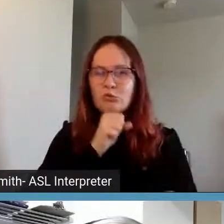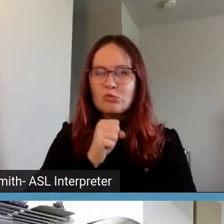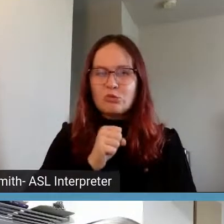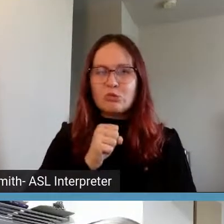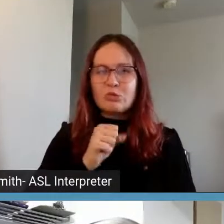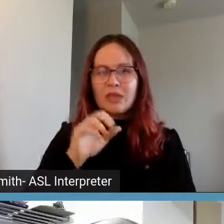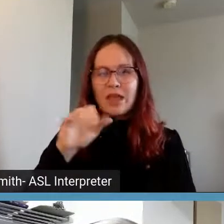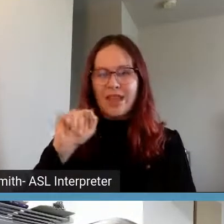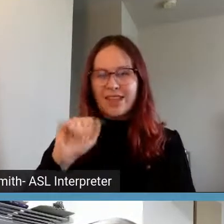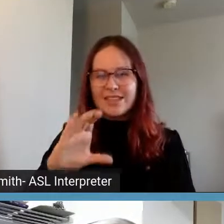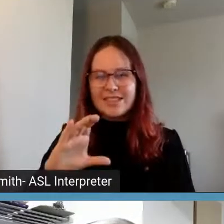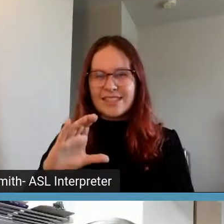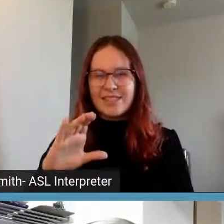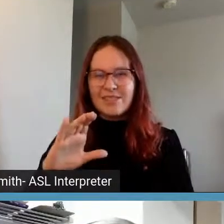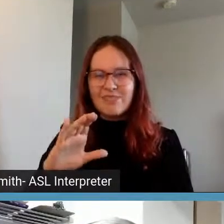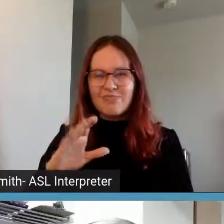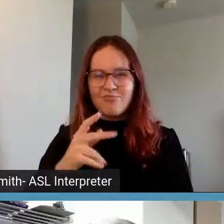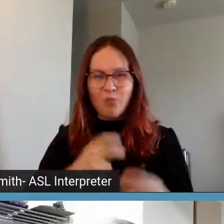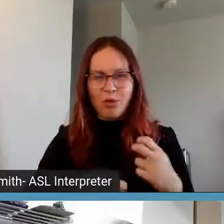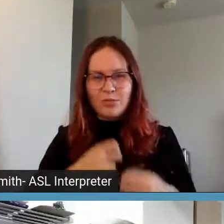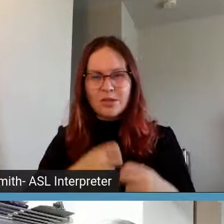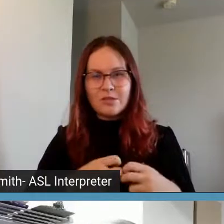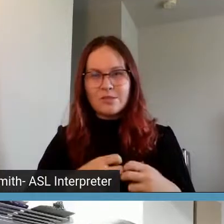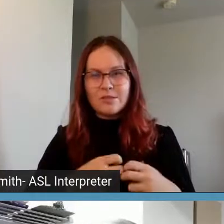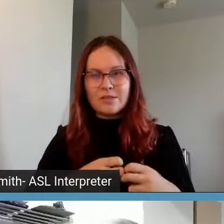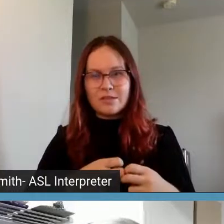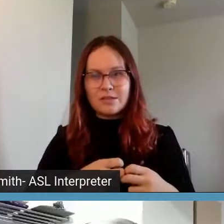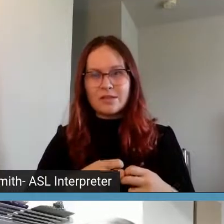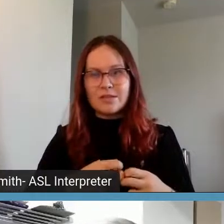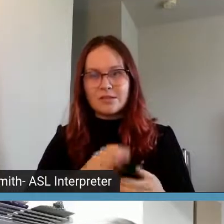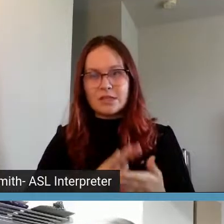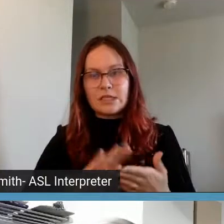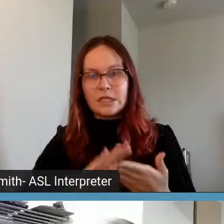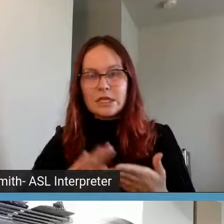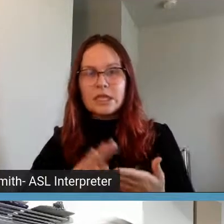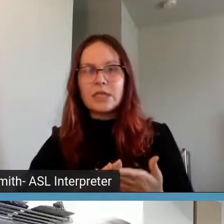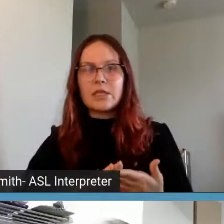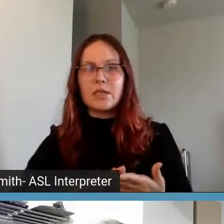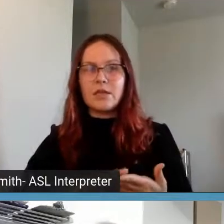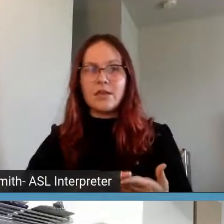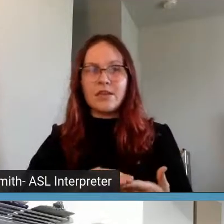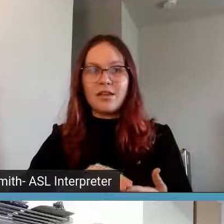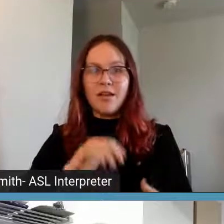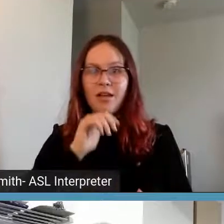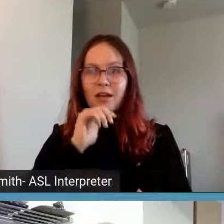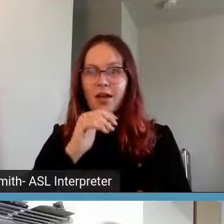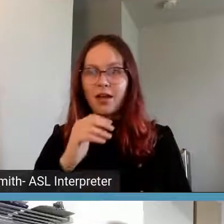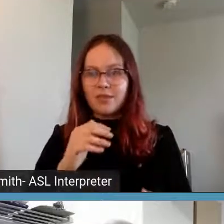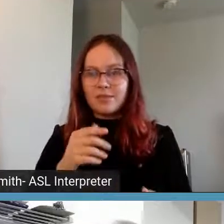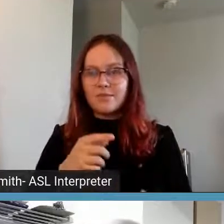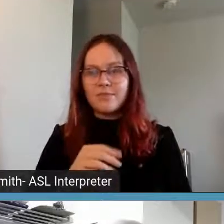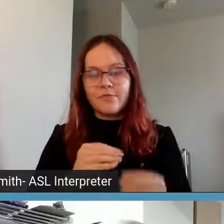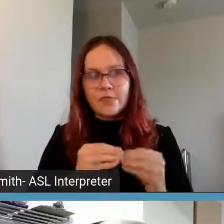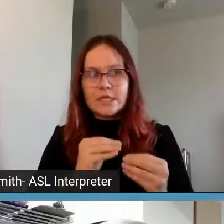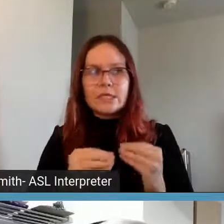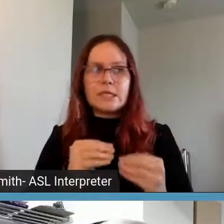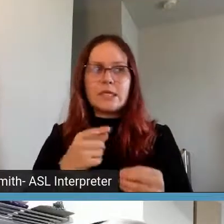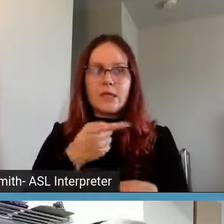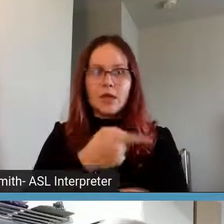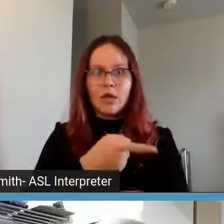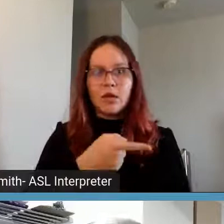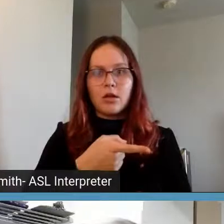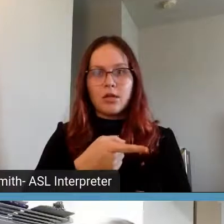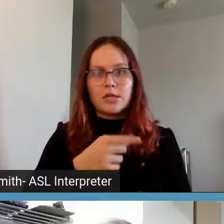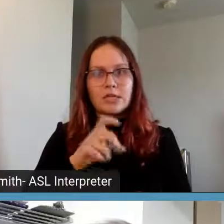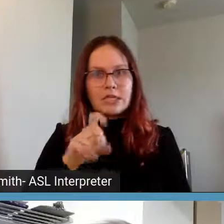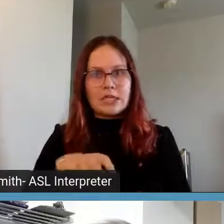so not being there is very challenging because we have to, because we don't know the sense of the building. So we had